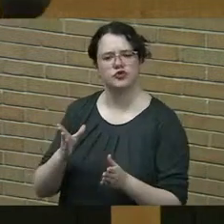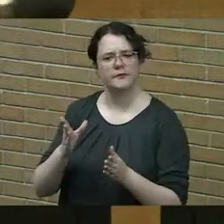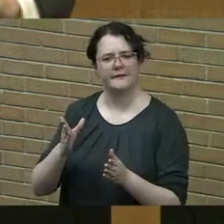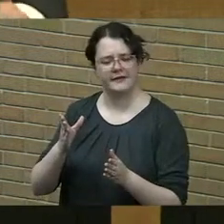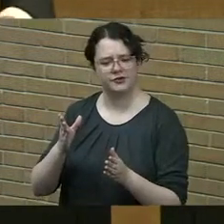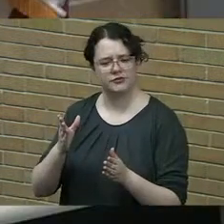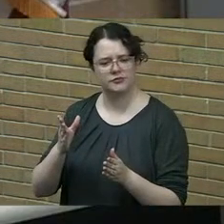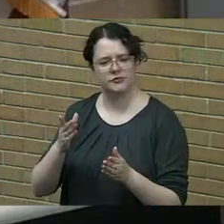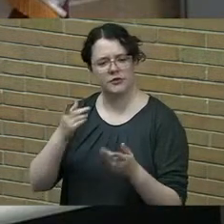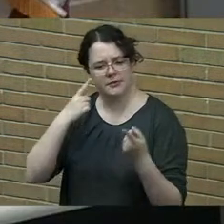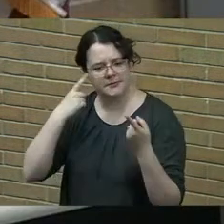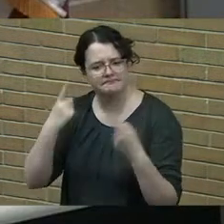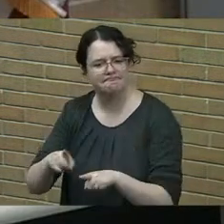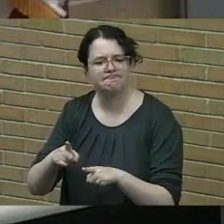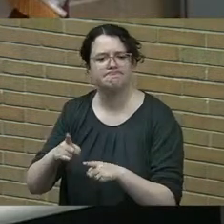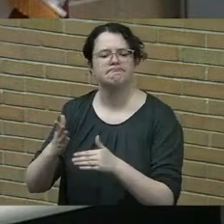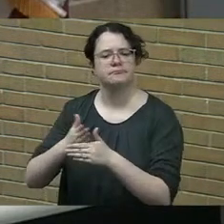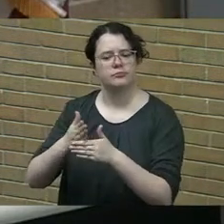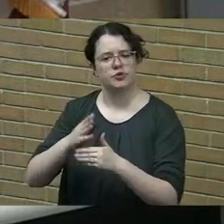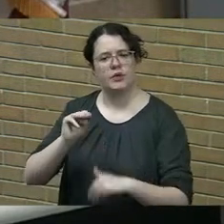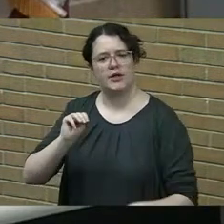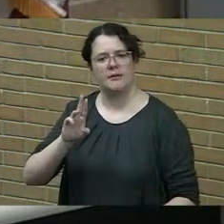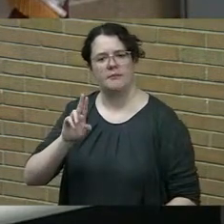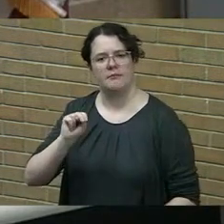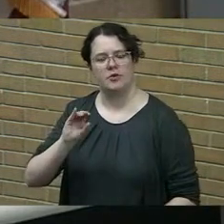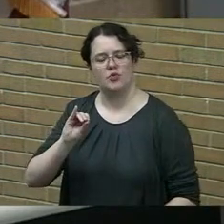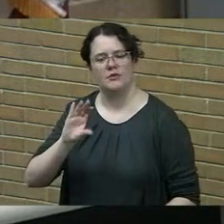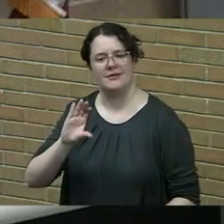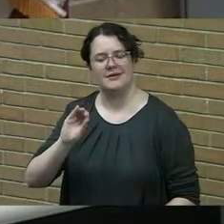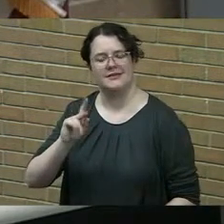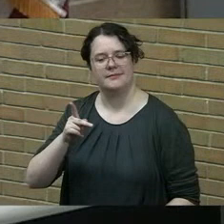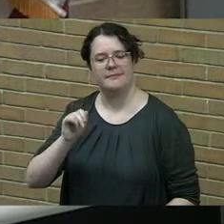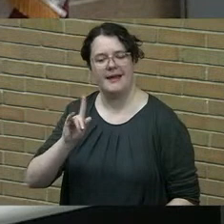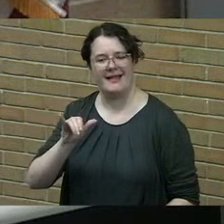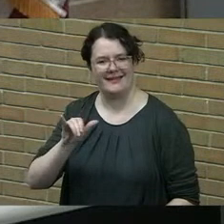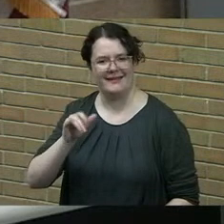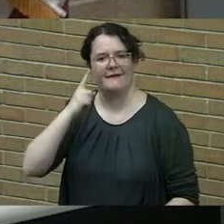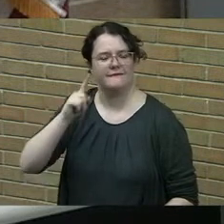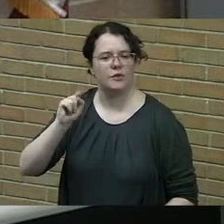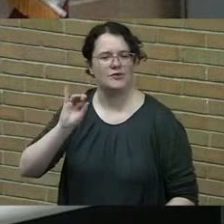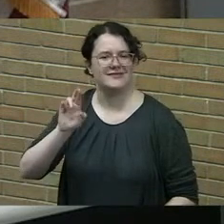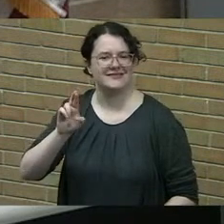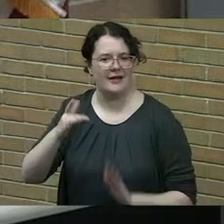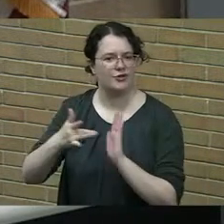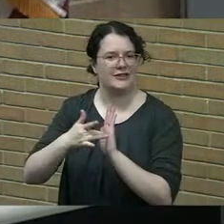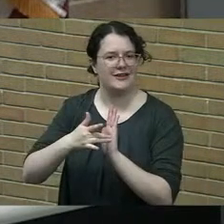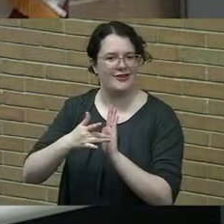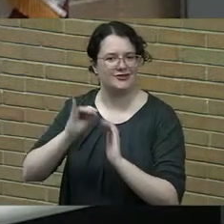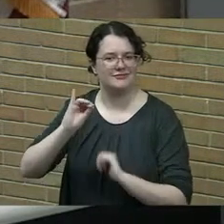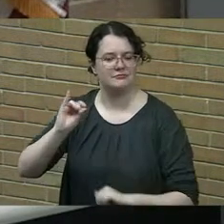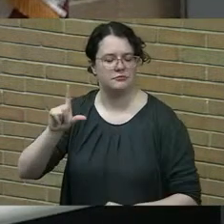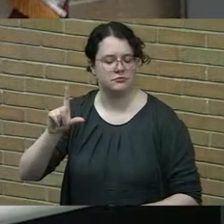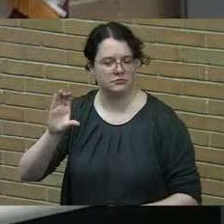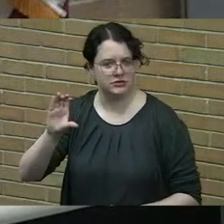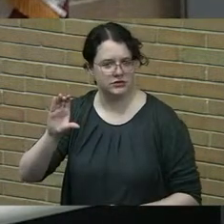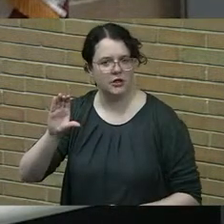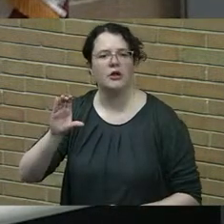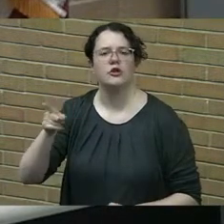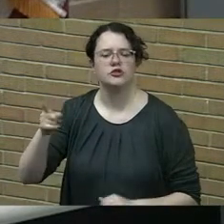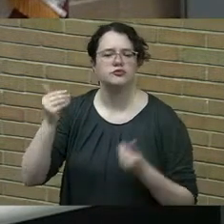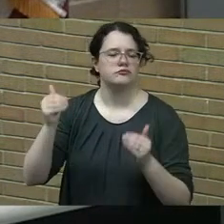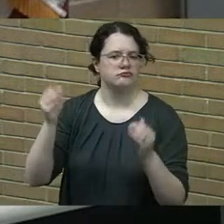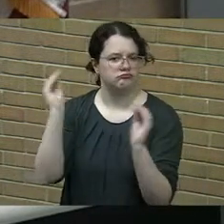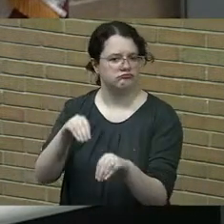an intermunicipal agreement with the Monroe County for Tyler Technologies, Inc., to install records management